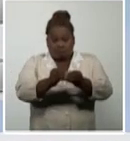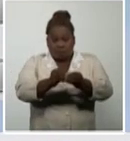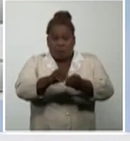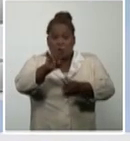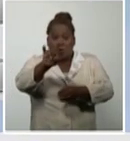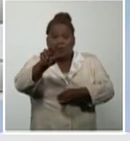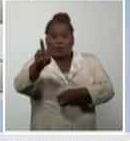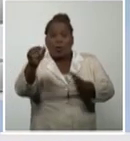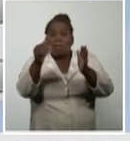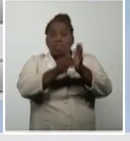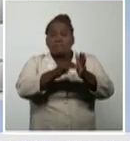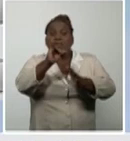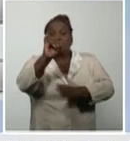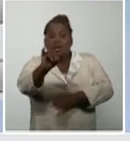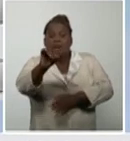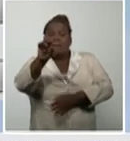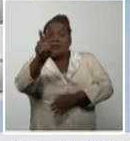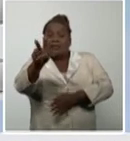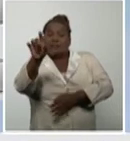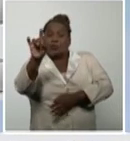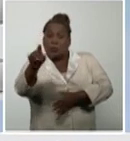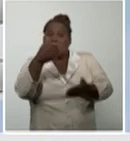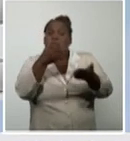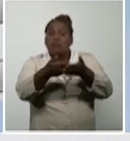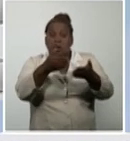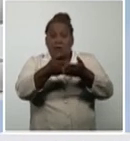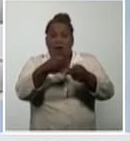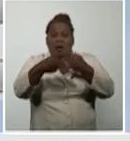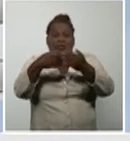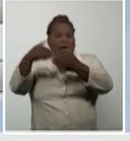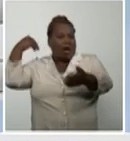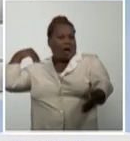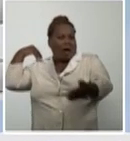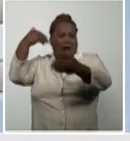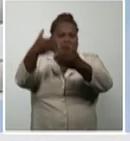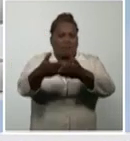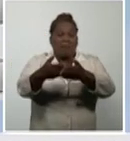In this way, Cuba accumulates